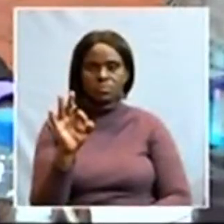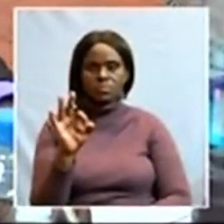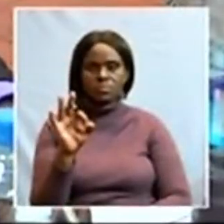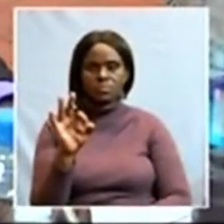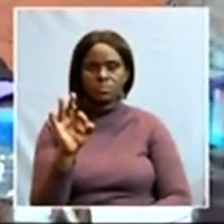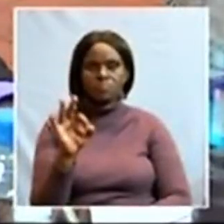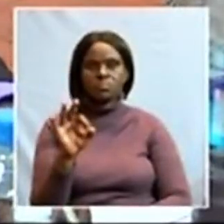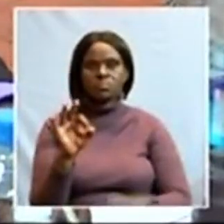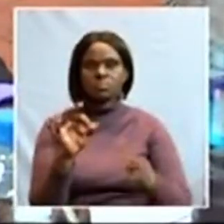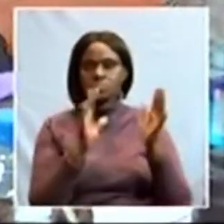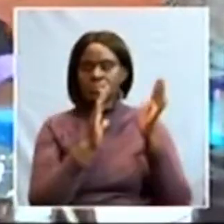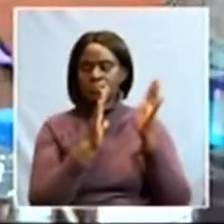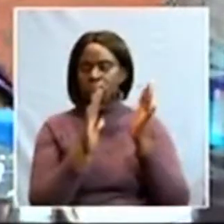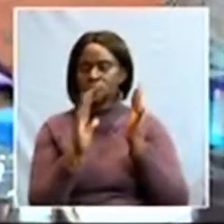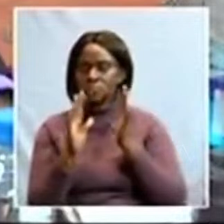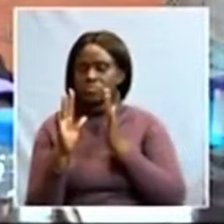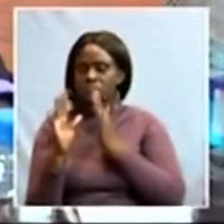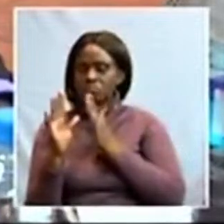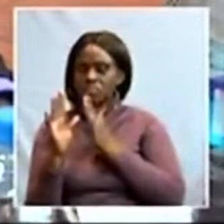Remedial